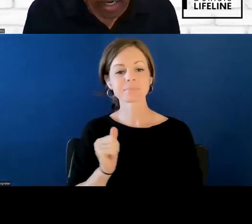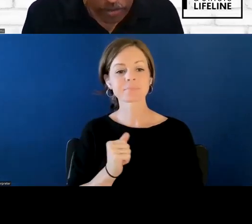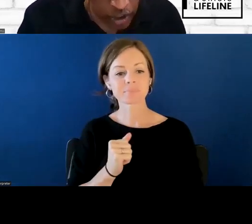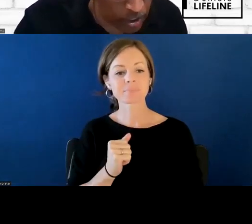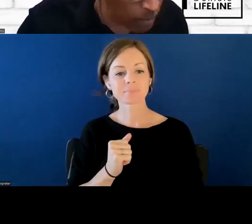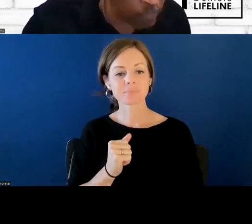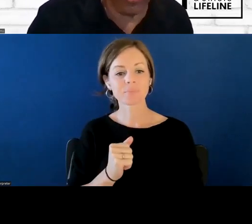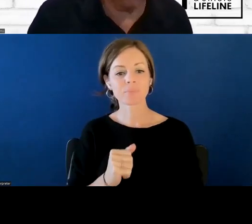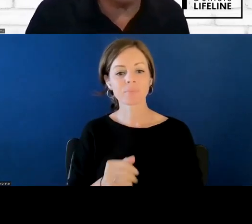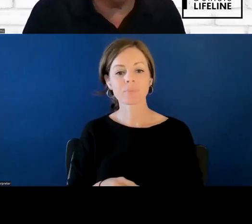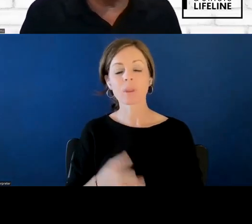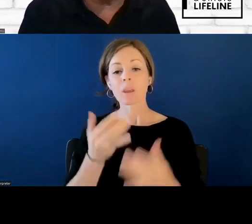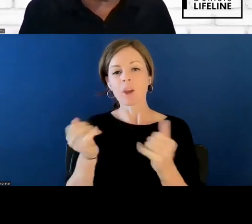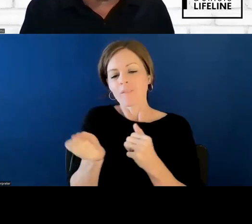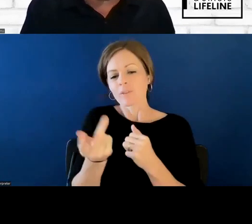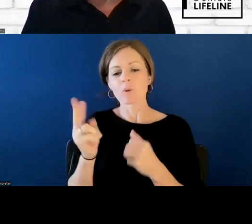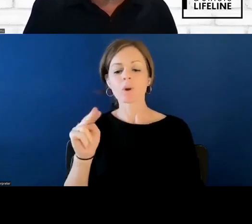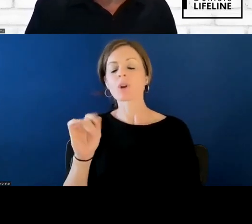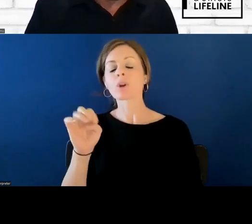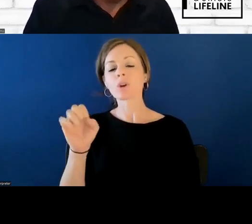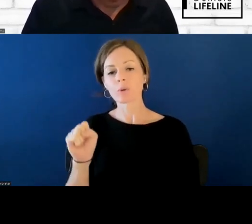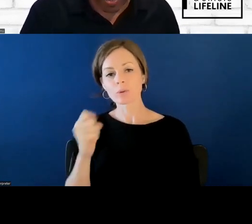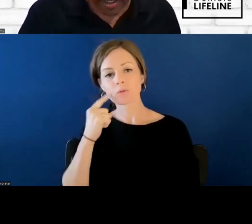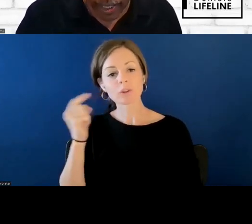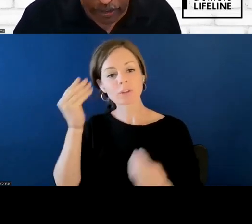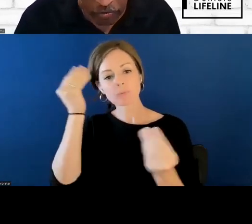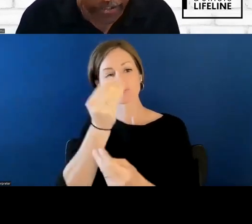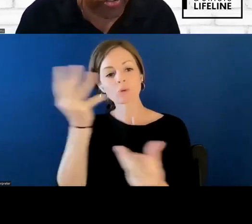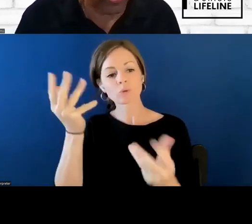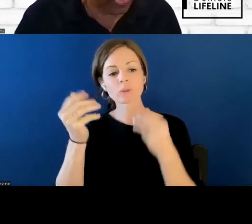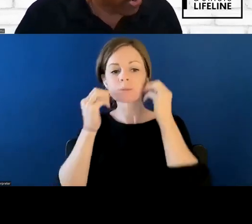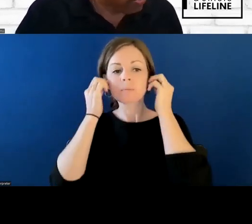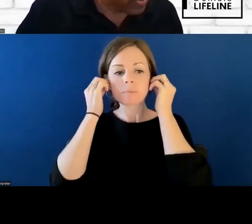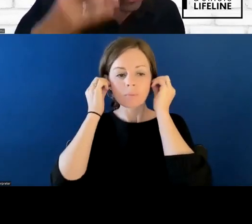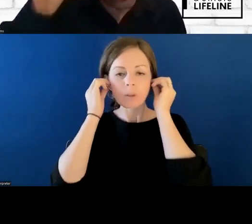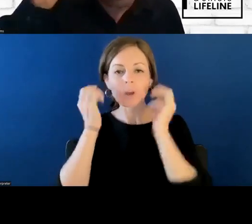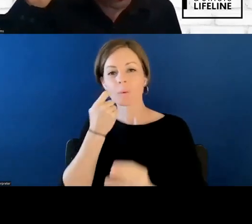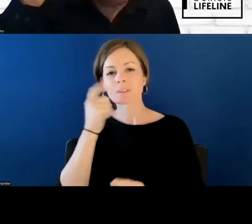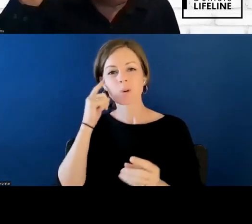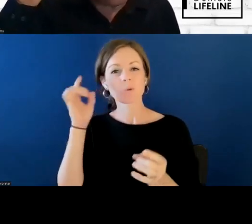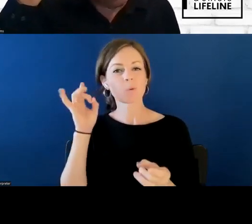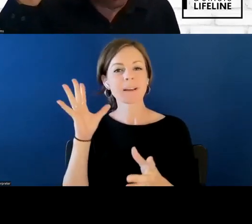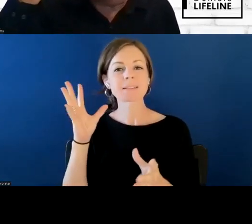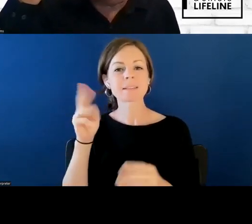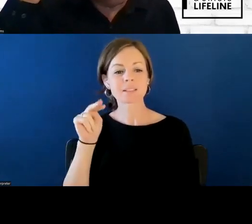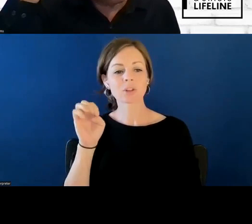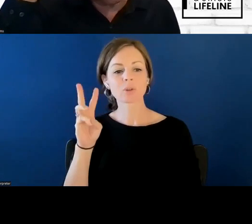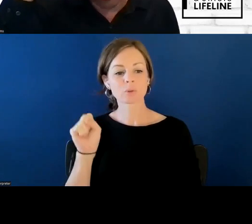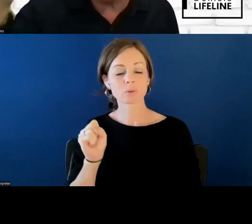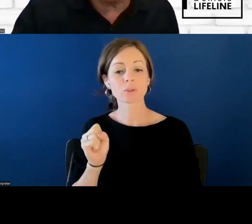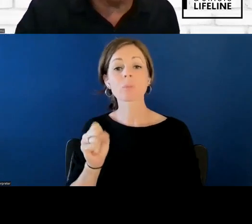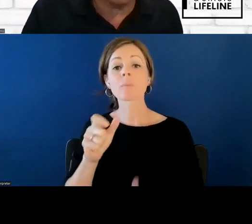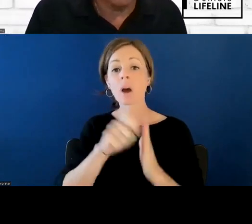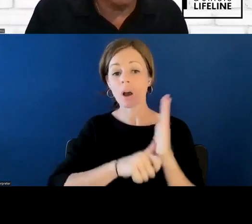Now, just a couple of notes on some news, the latest crisis news. One of the things was an article through